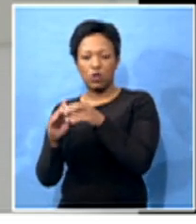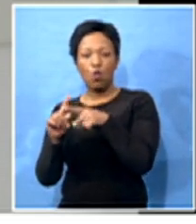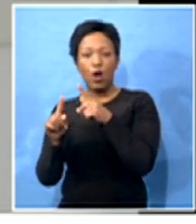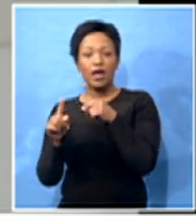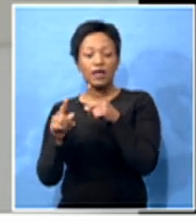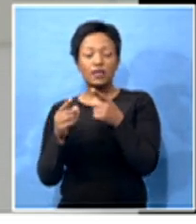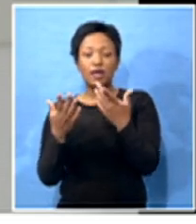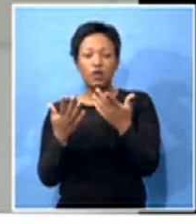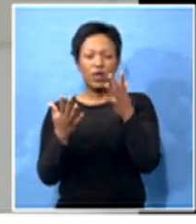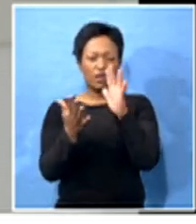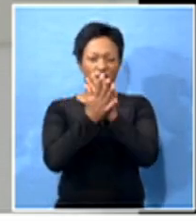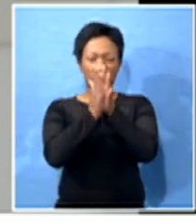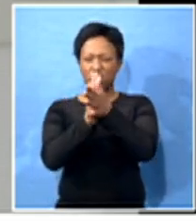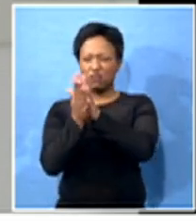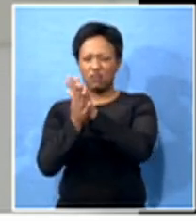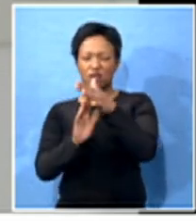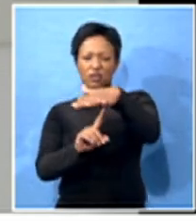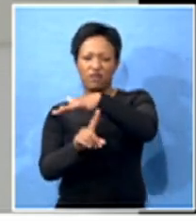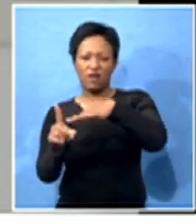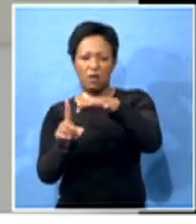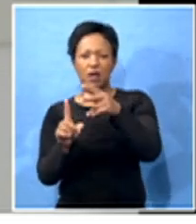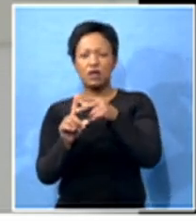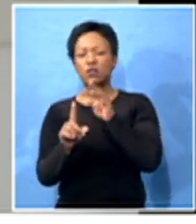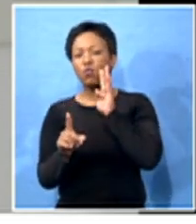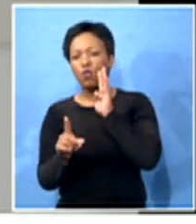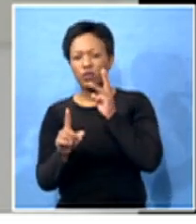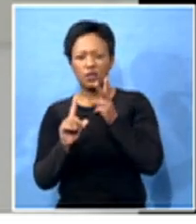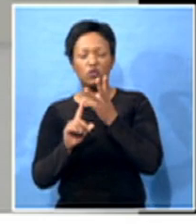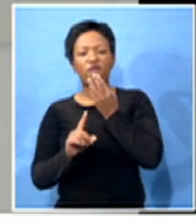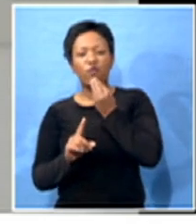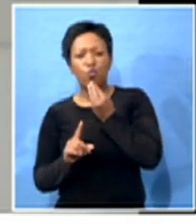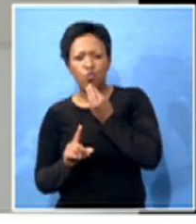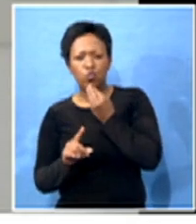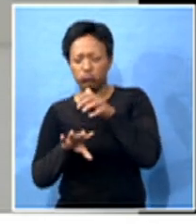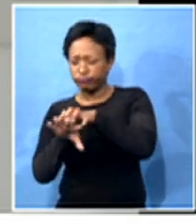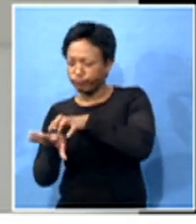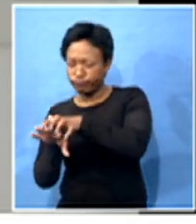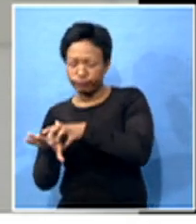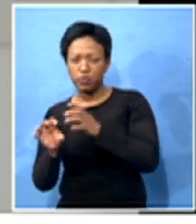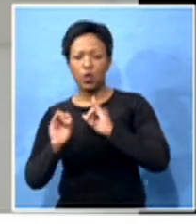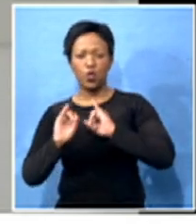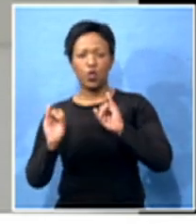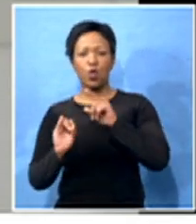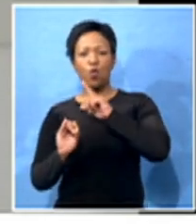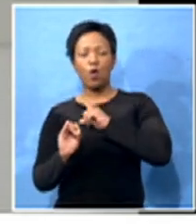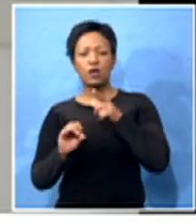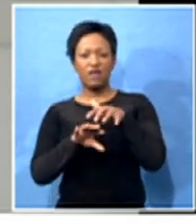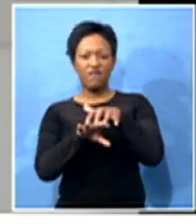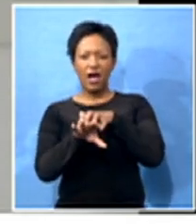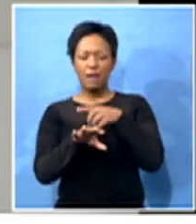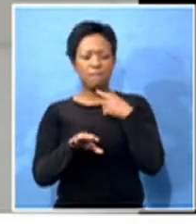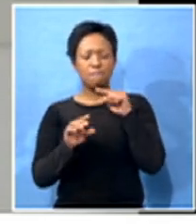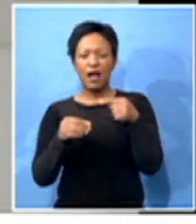to our environments, to the water supplies, to our food supplies. You know, some areas, some monitors have found they can't plant